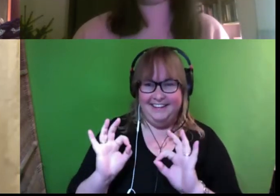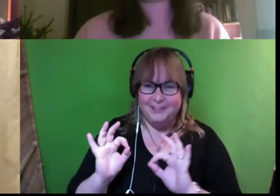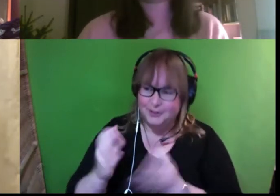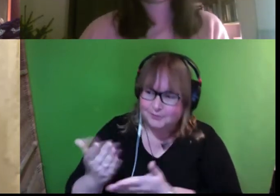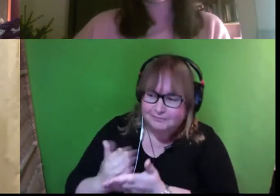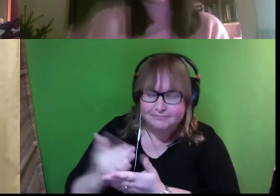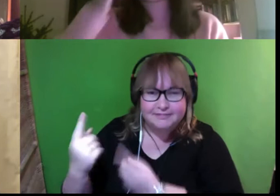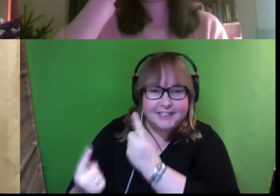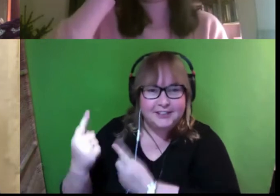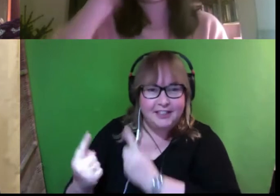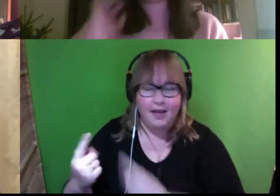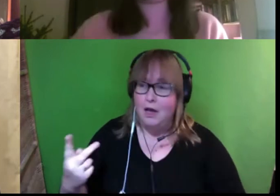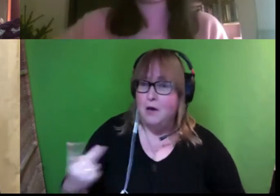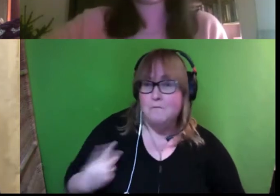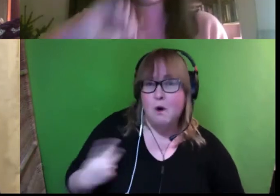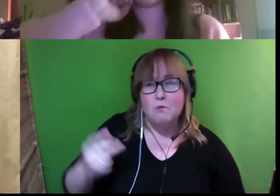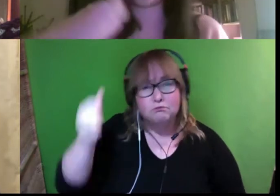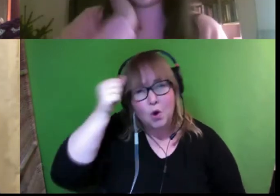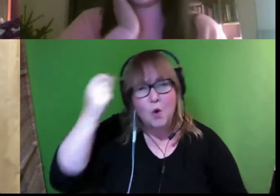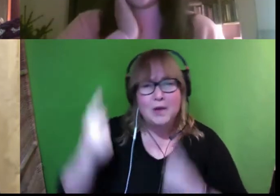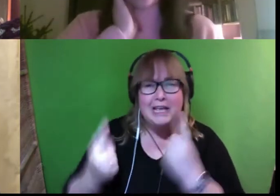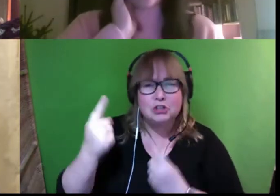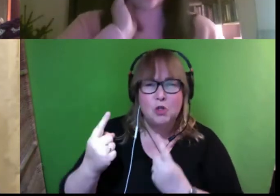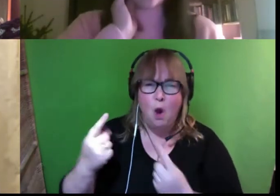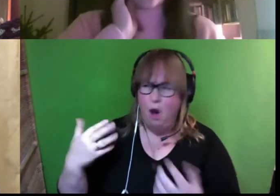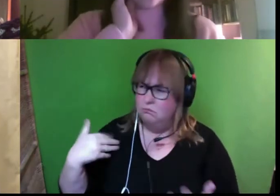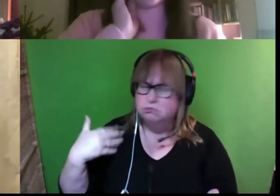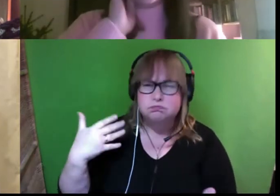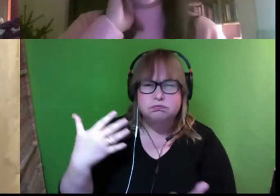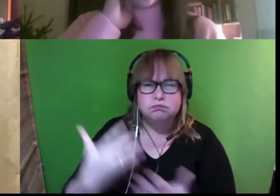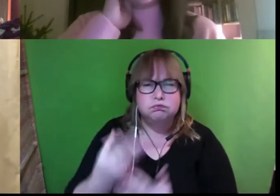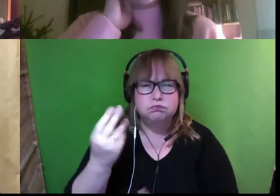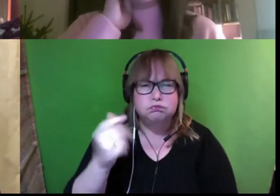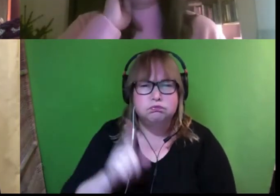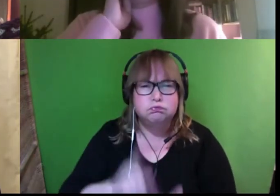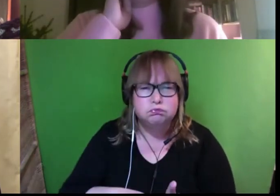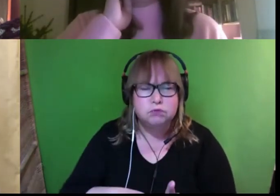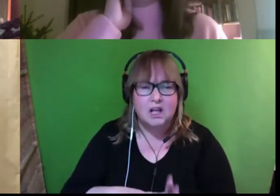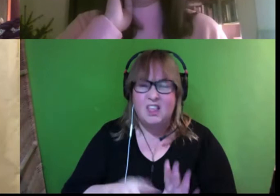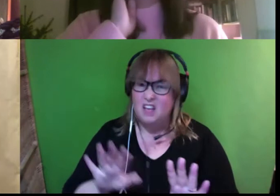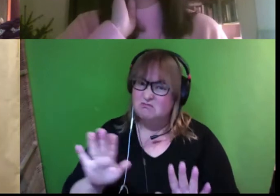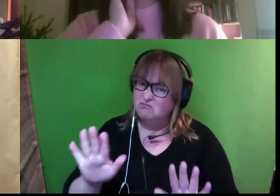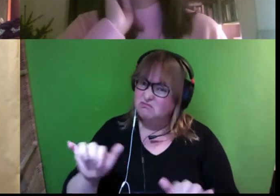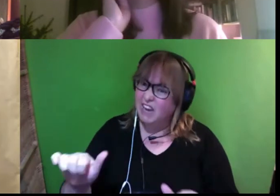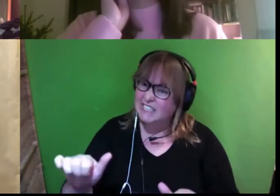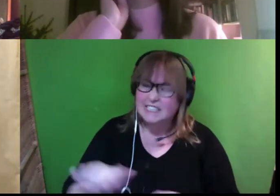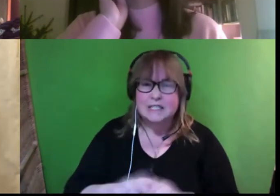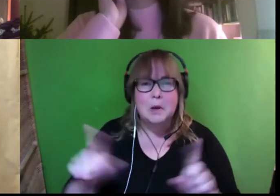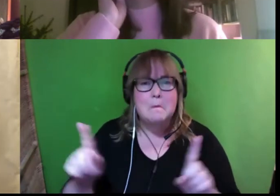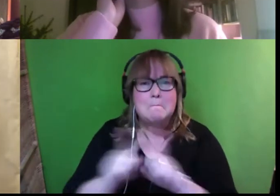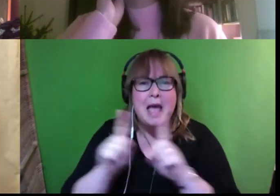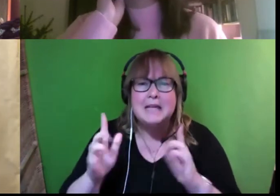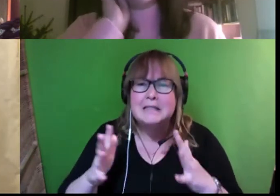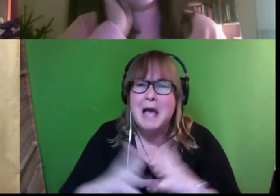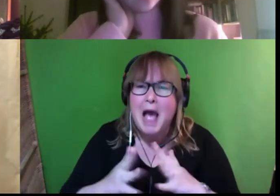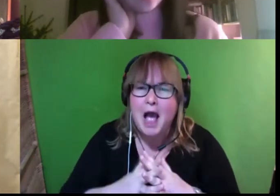Yeah, like Priya and I have known each other for a number of years now, and I think it's fair to say that we met each other at, I